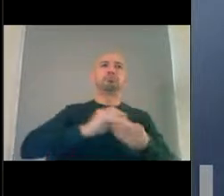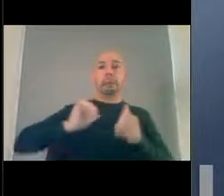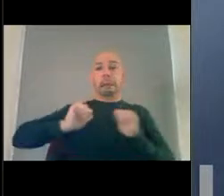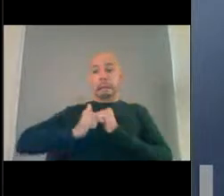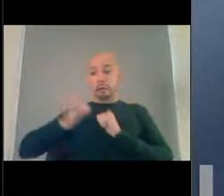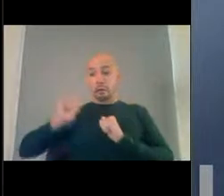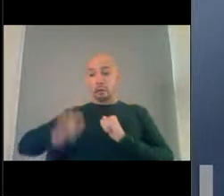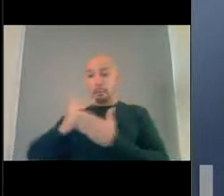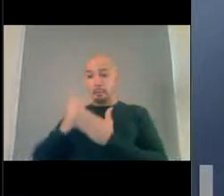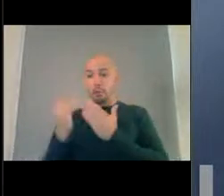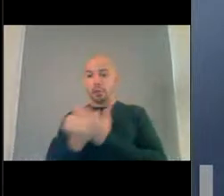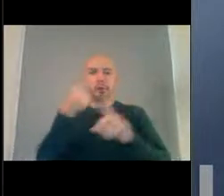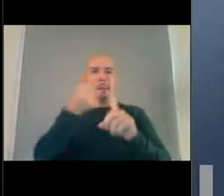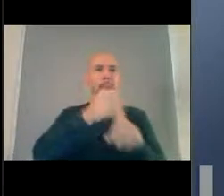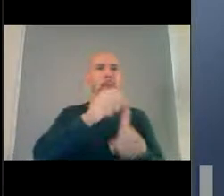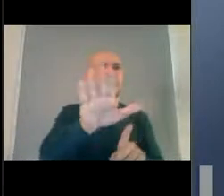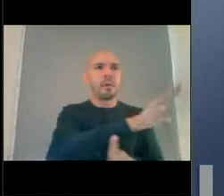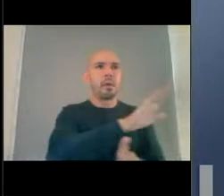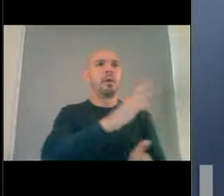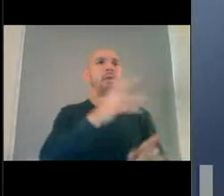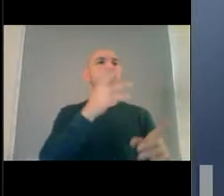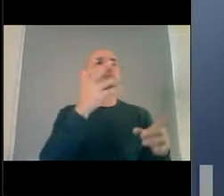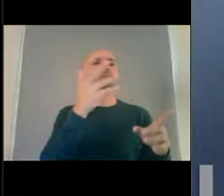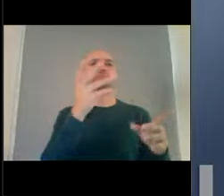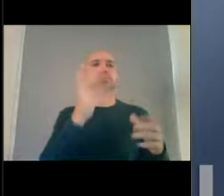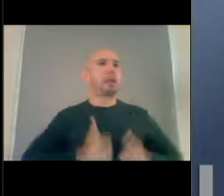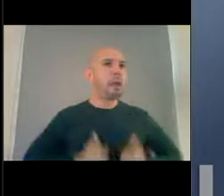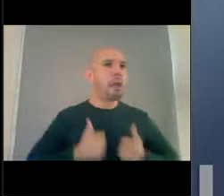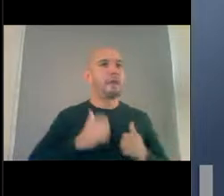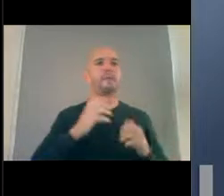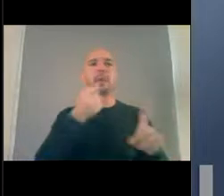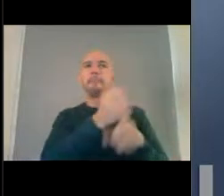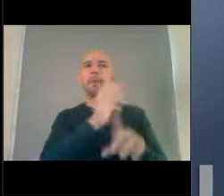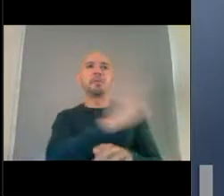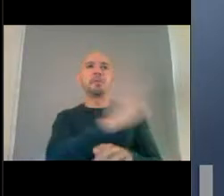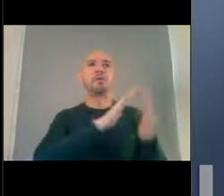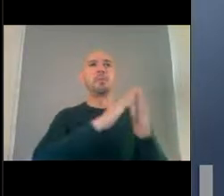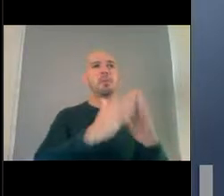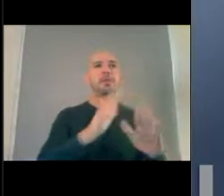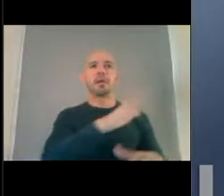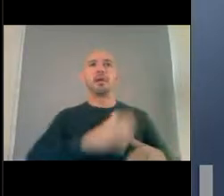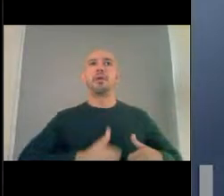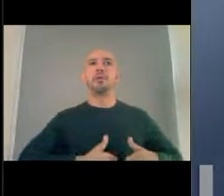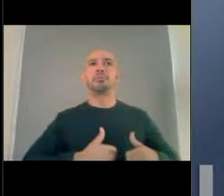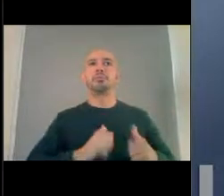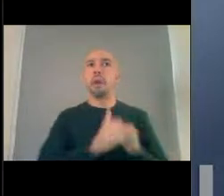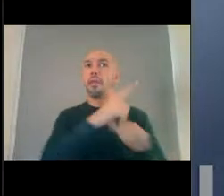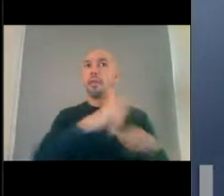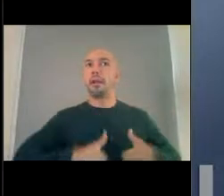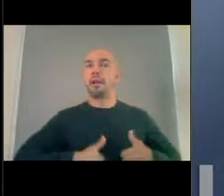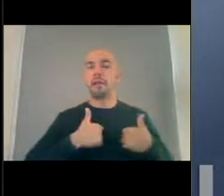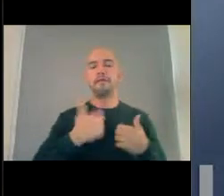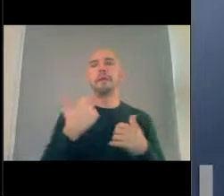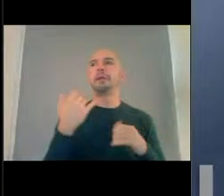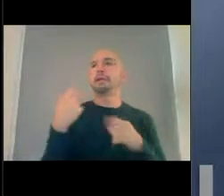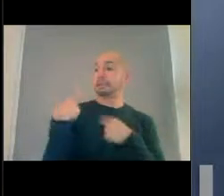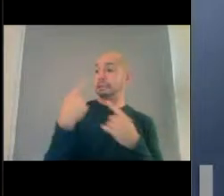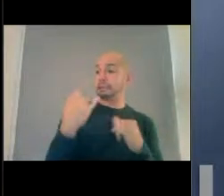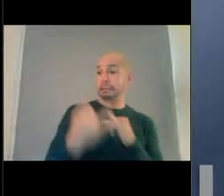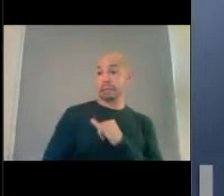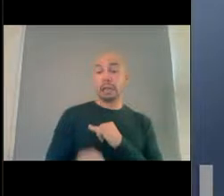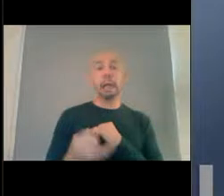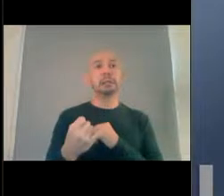individuals and on the communities in which they live um so just to recap since the last update i gave to you in